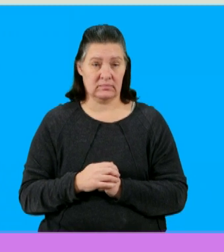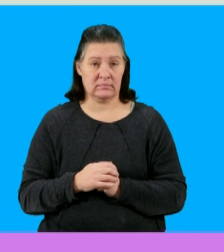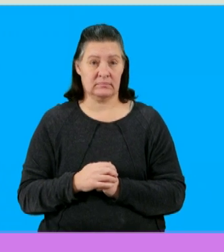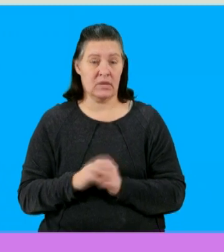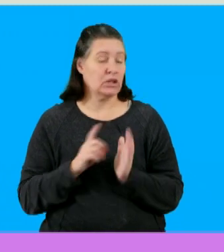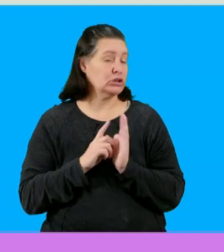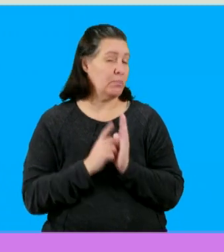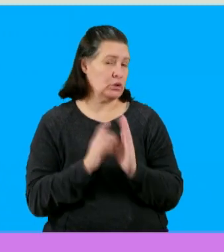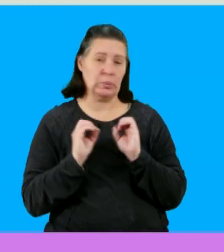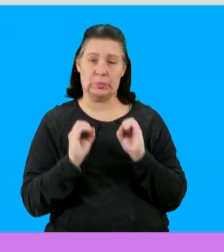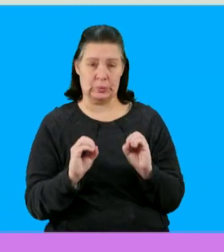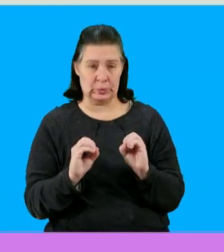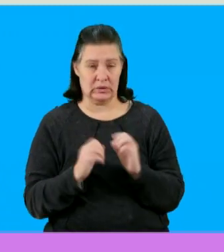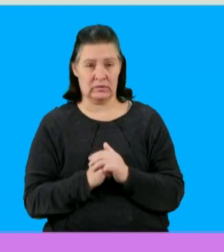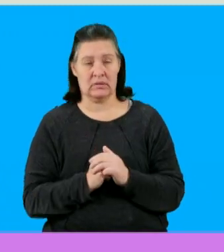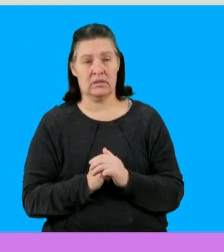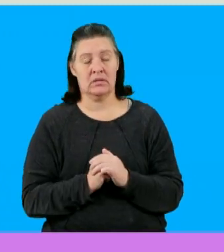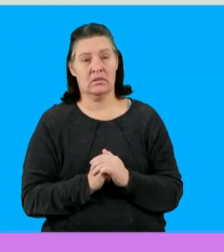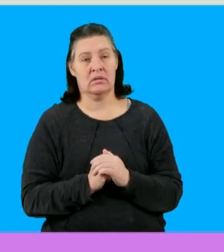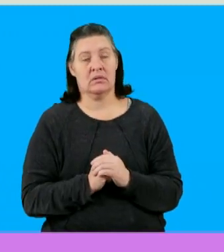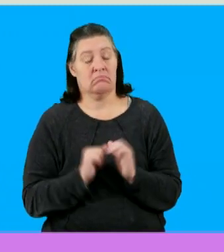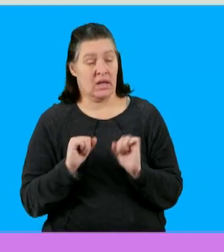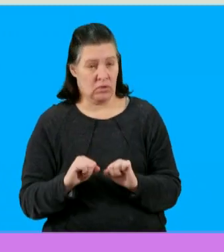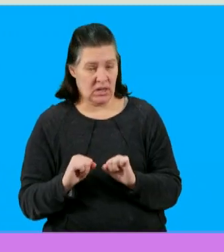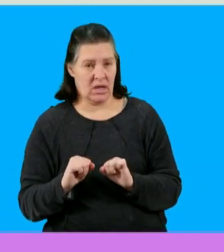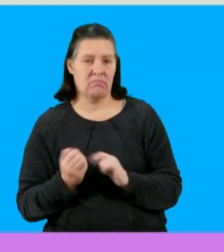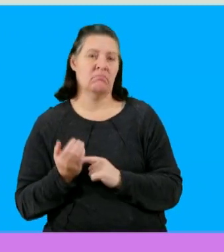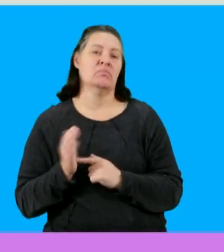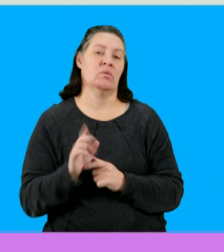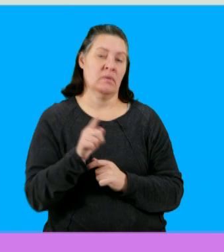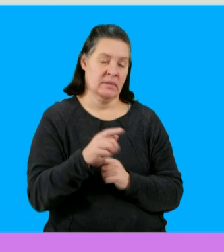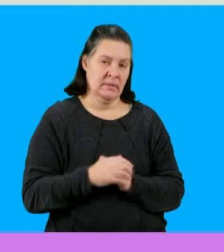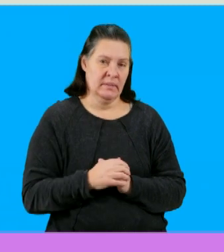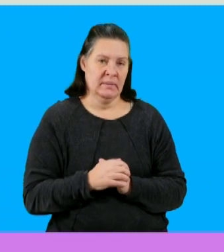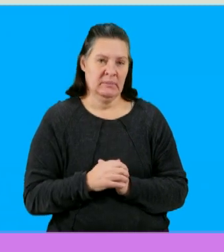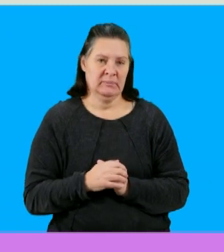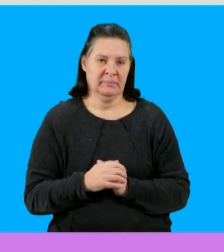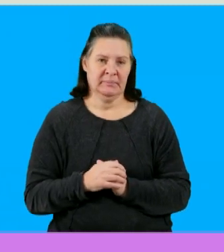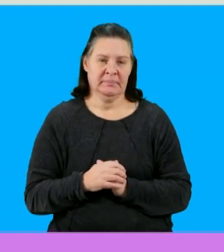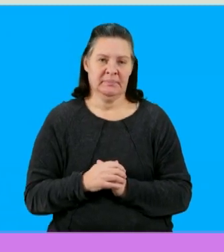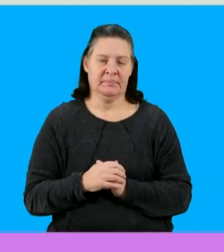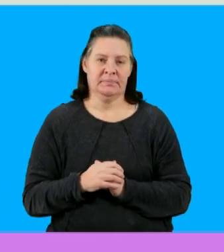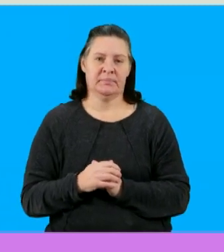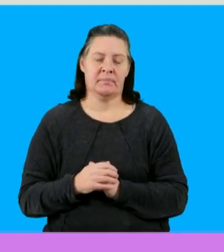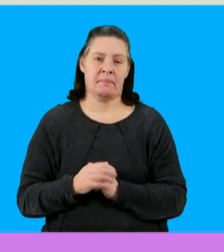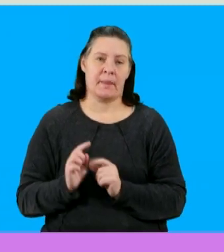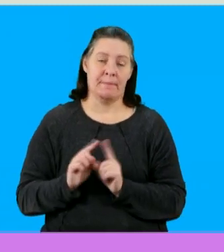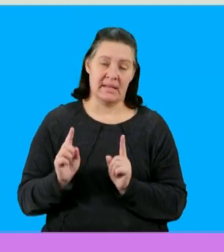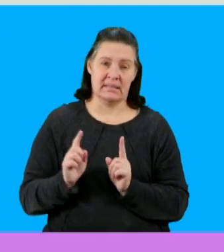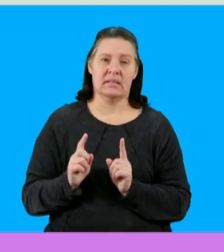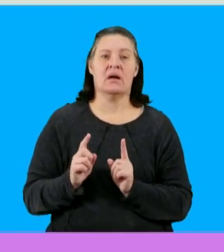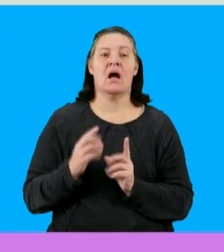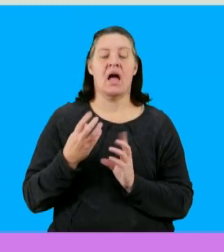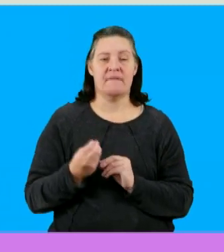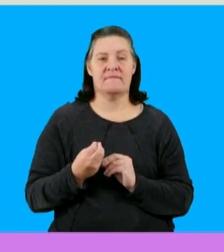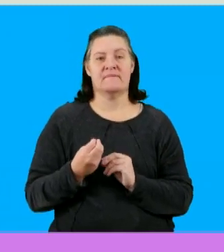remember no deposit is required here. We agree? That's indicated here. No deposit is required,